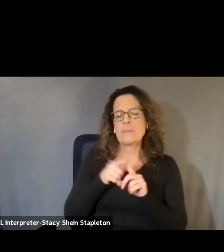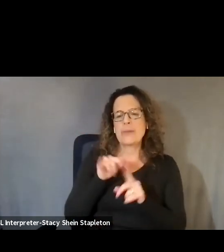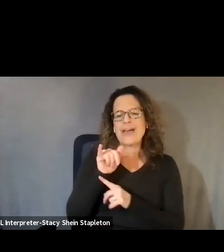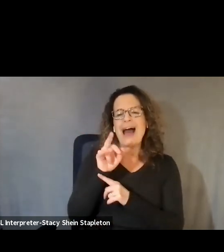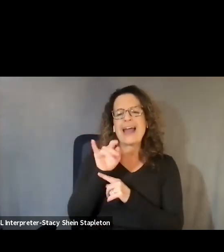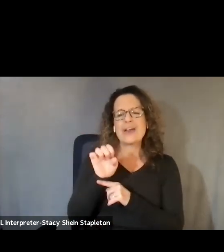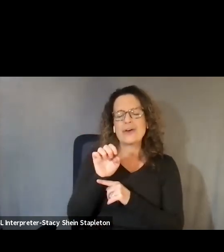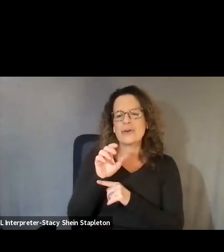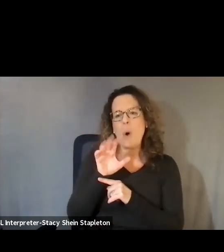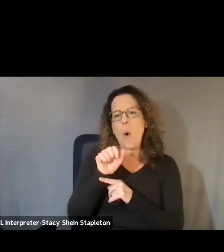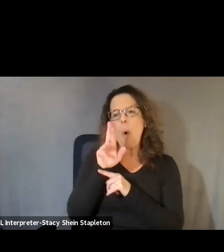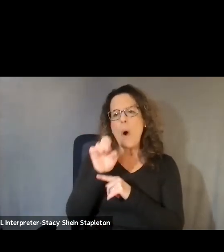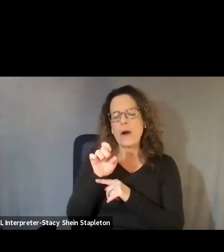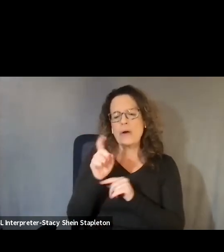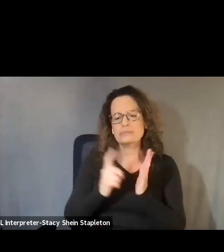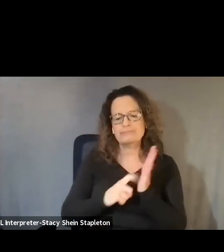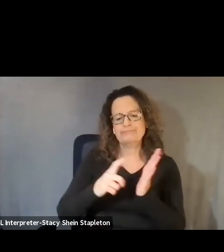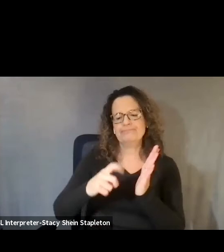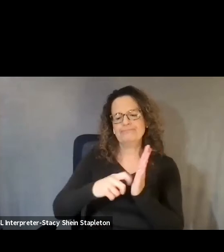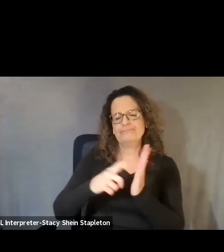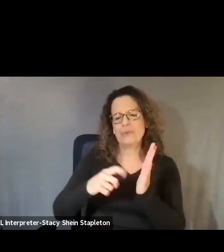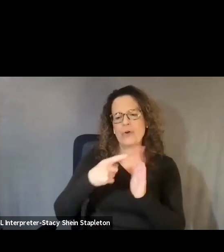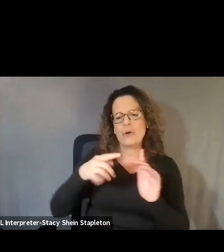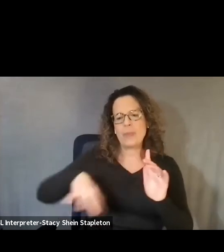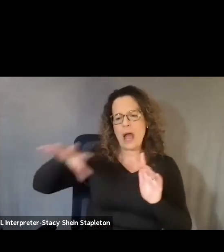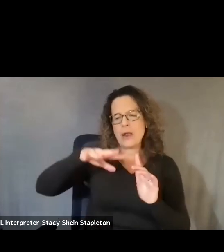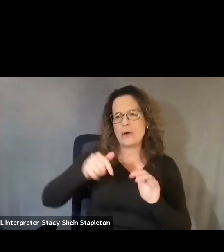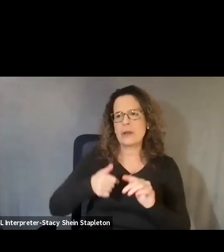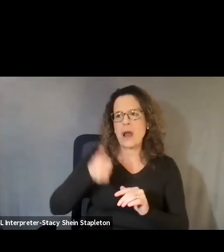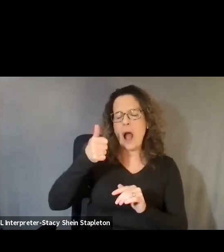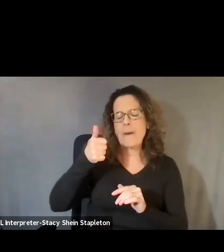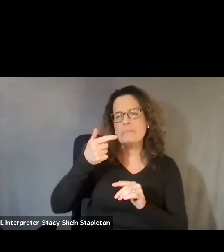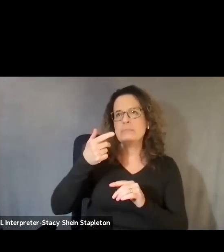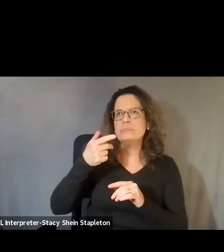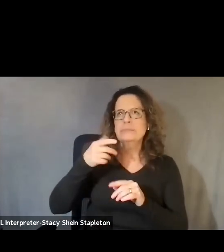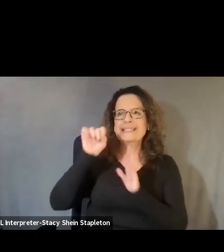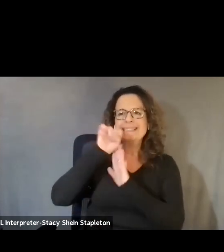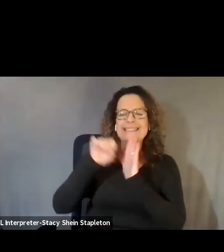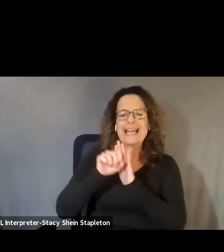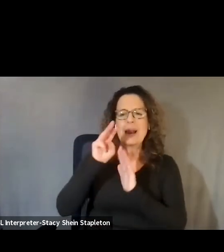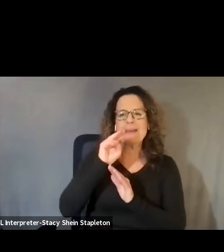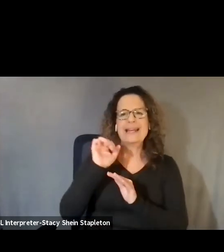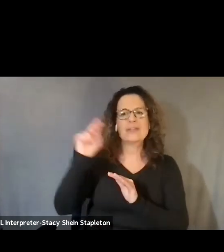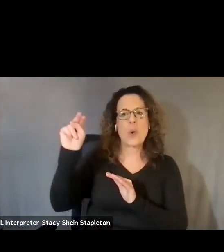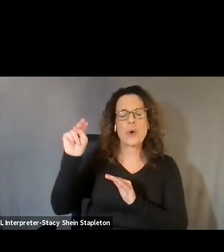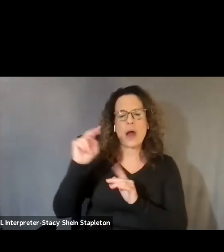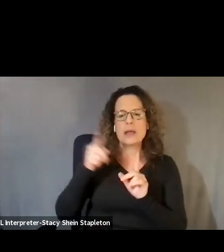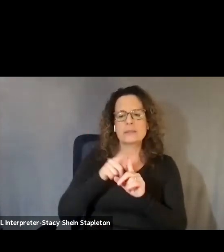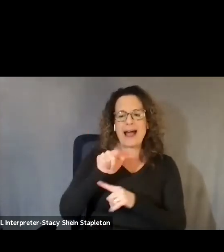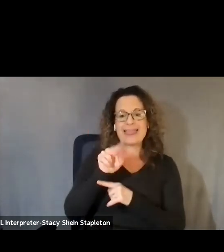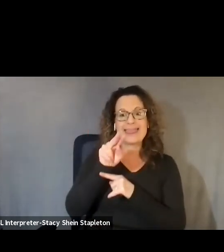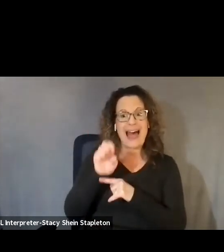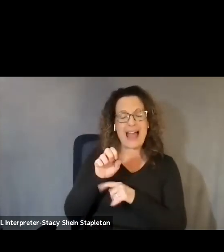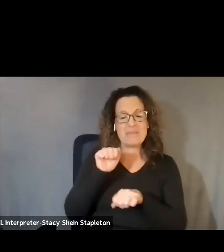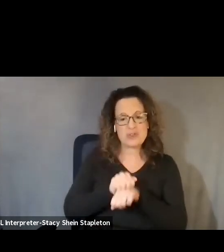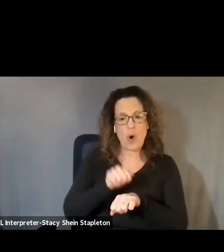ore that's taken from the Iron Range in upstate Minnesota. It's about lime and